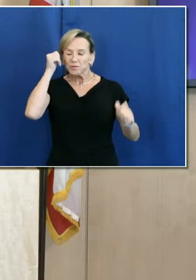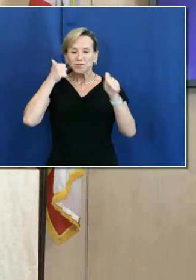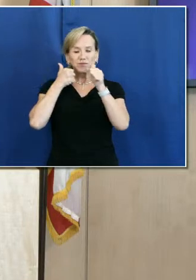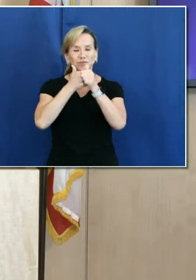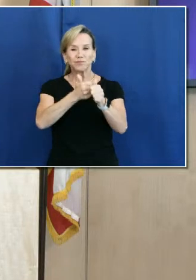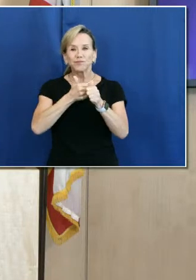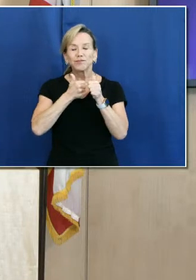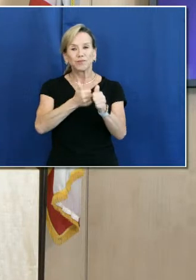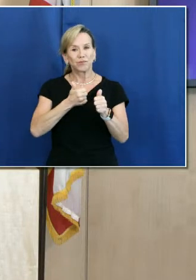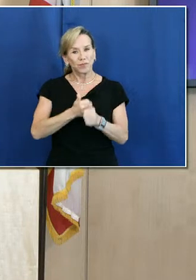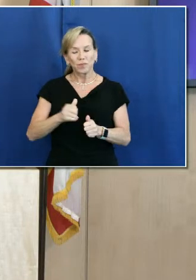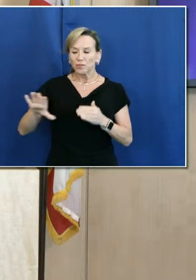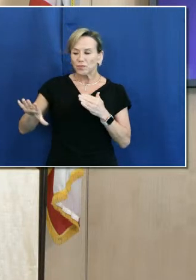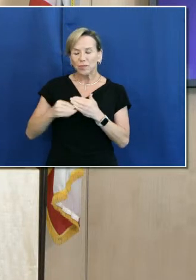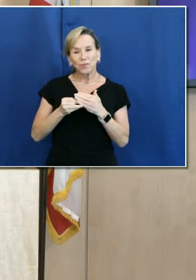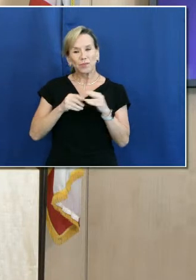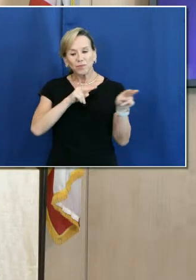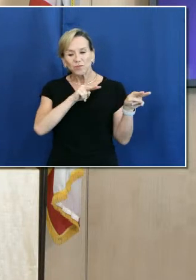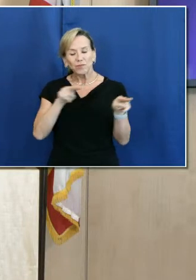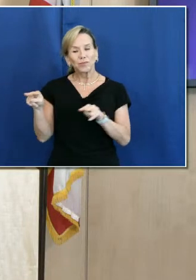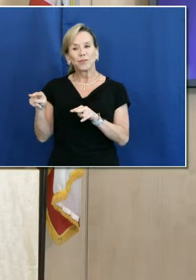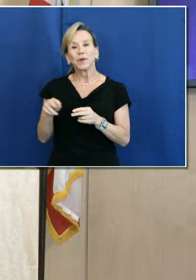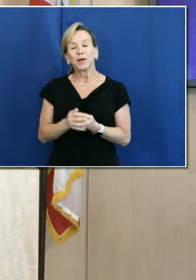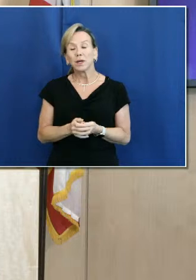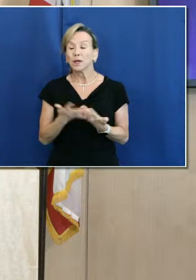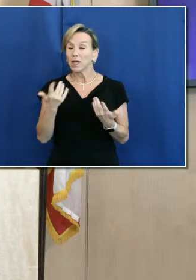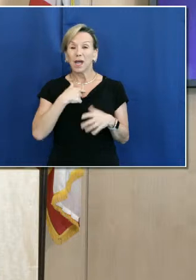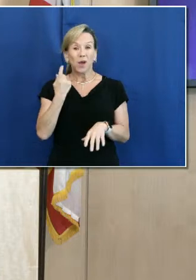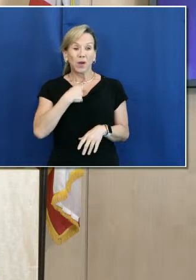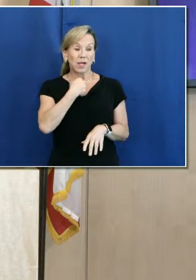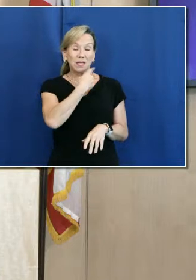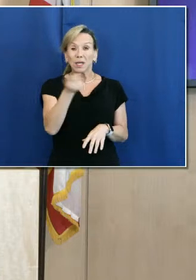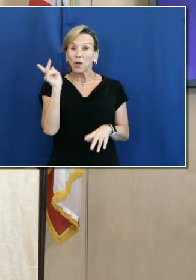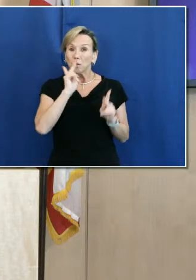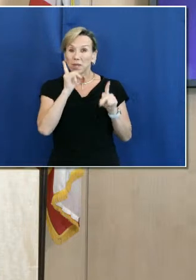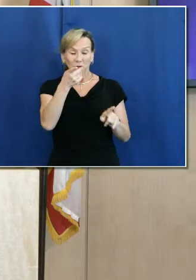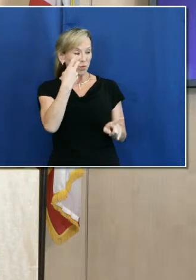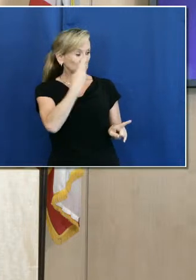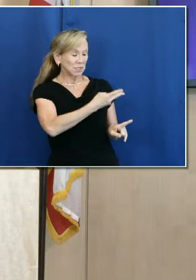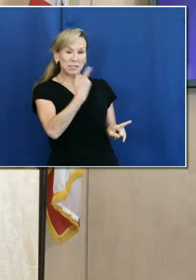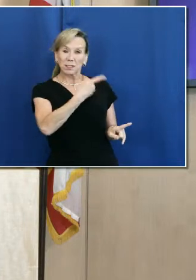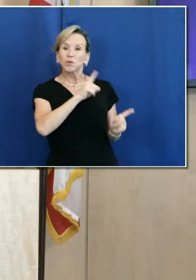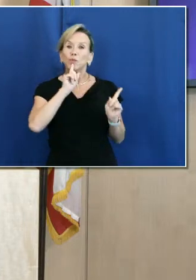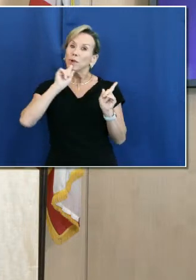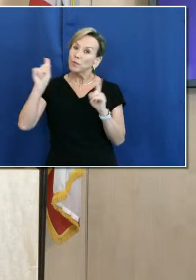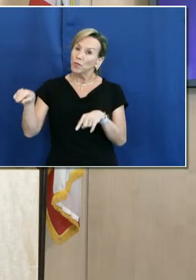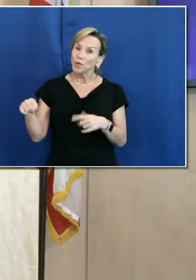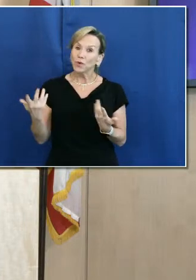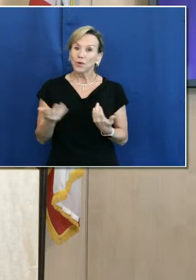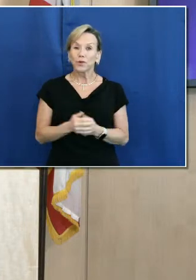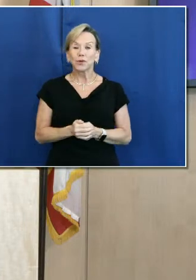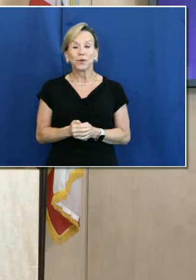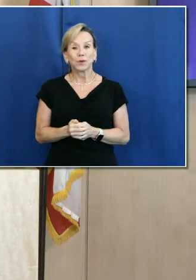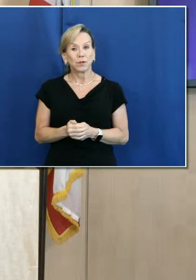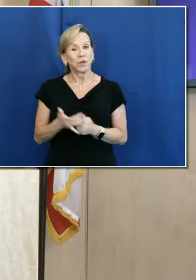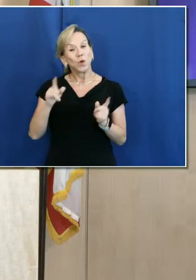about implementing them. I tell people, if you see something, report it. We have the